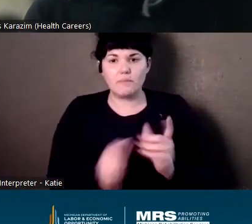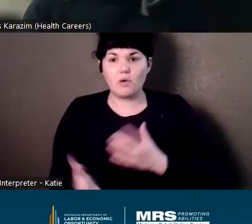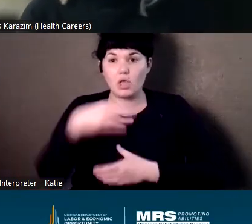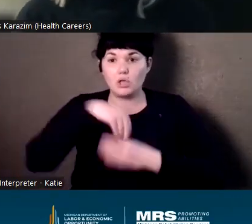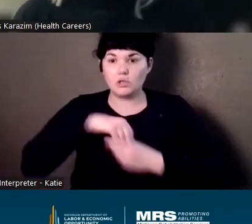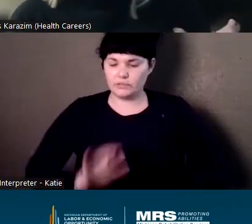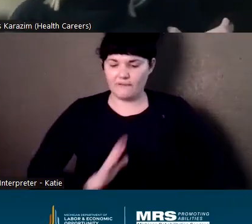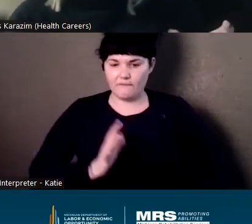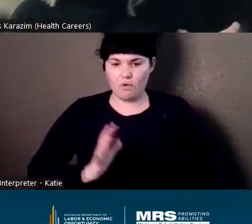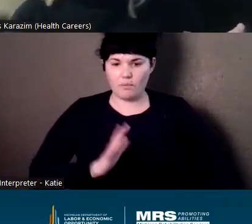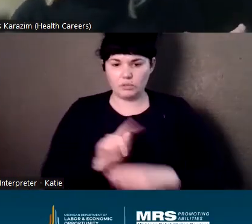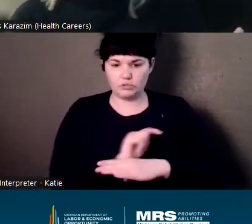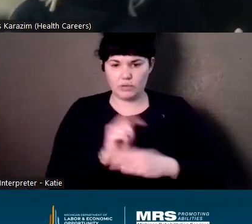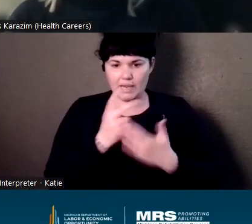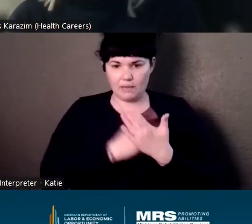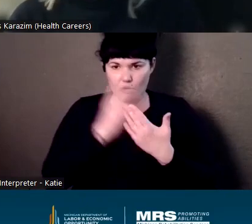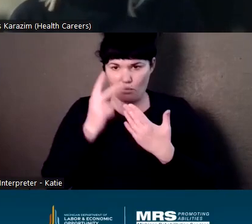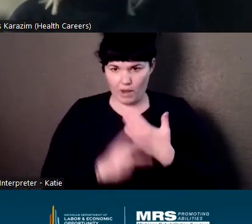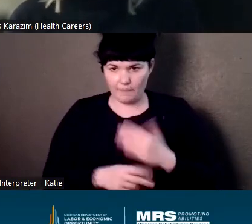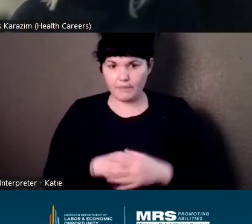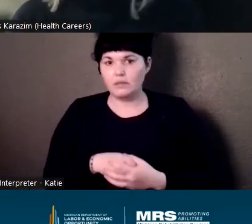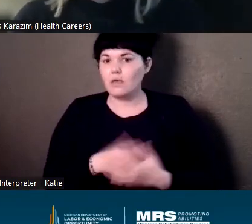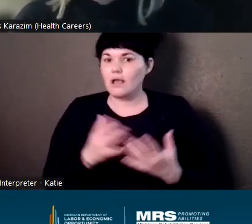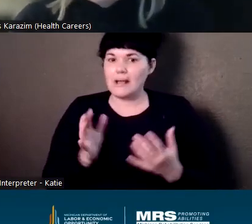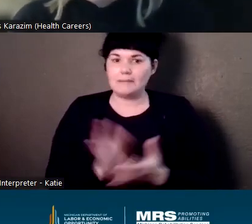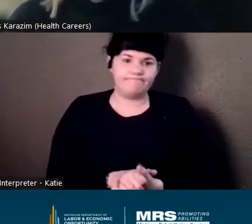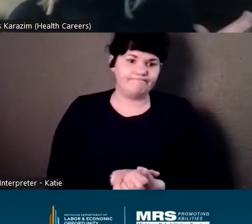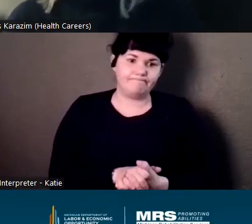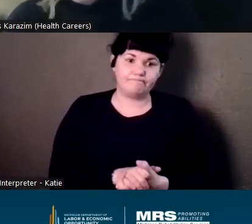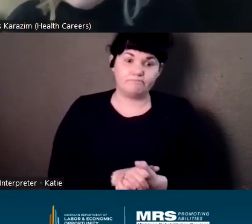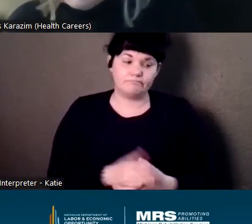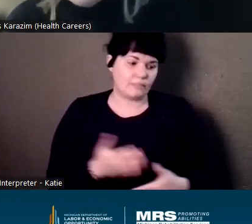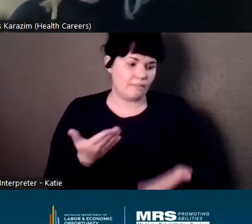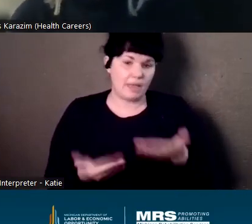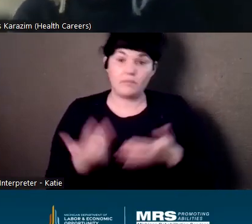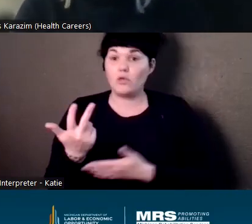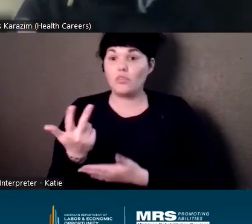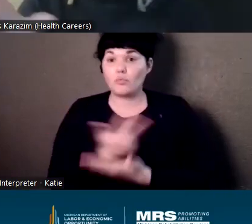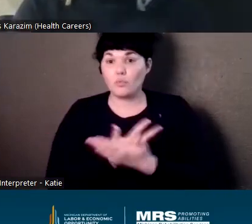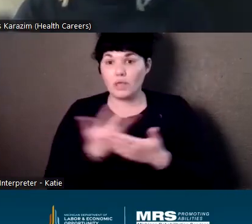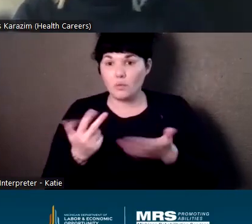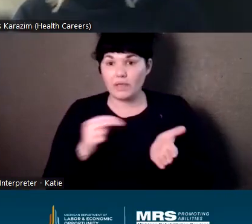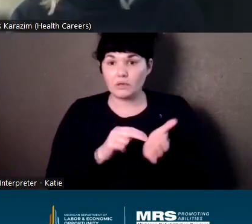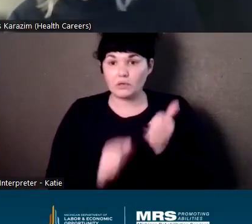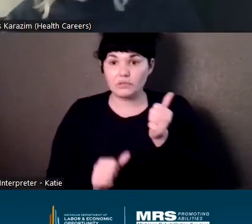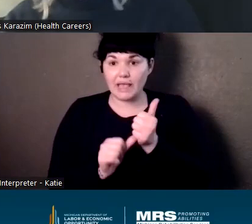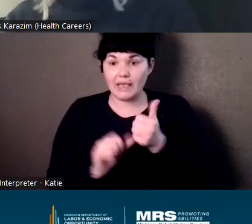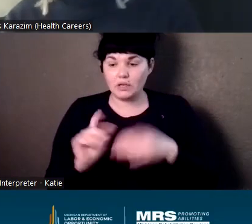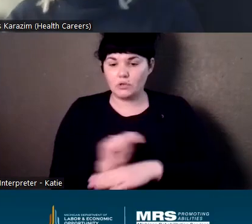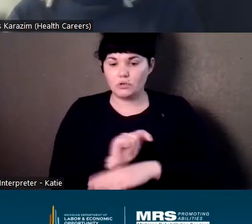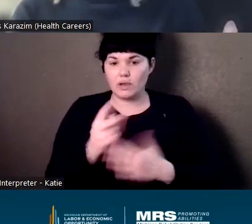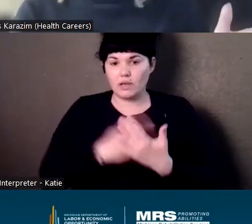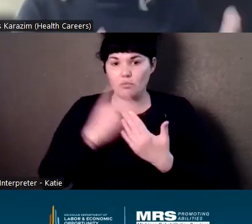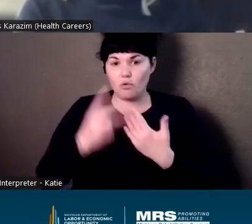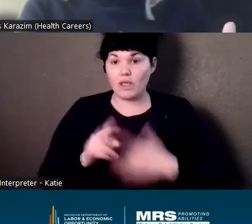training program, whether it's, a 3-week nurse aid training program or a 2-year